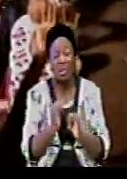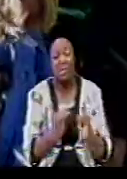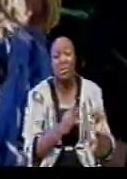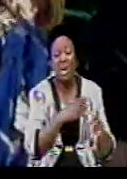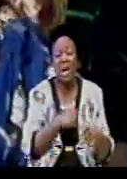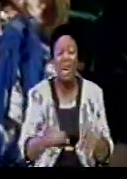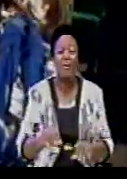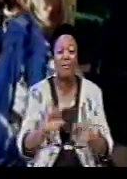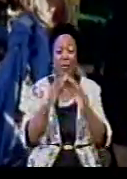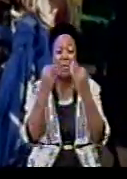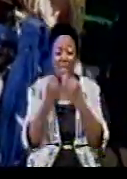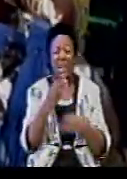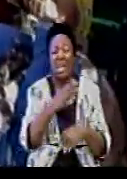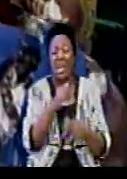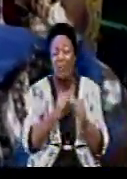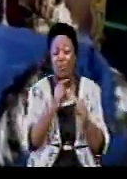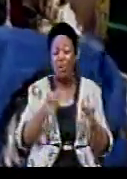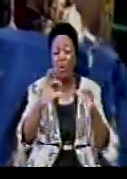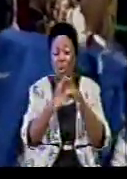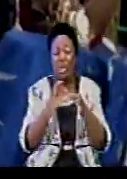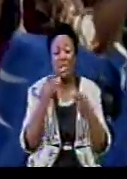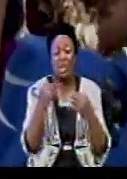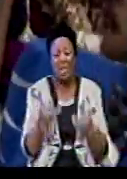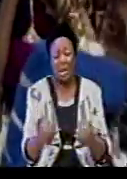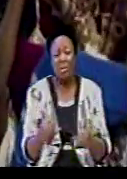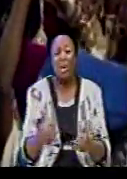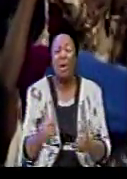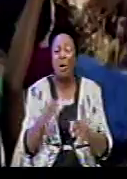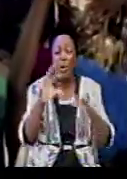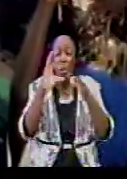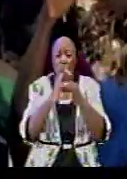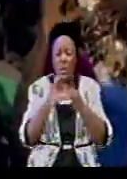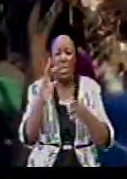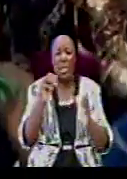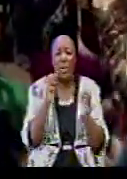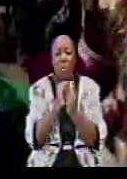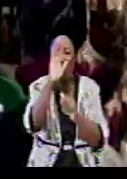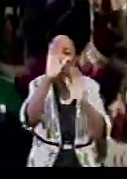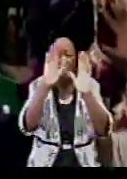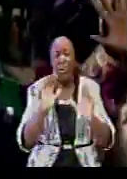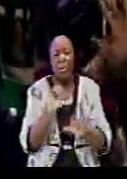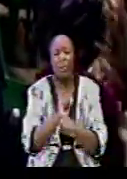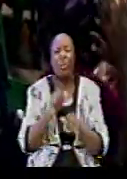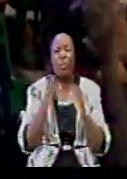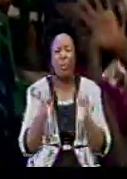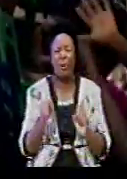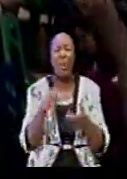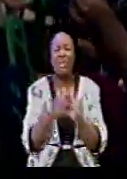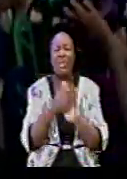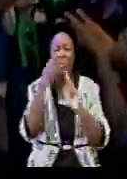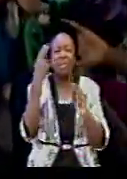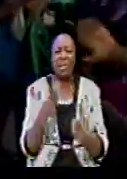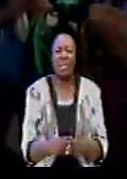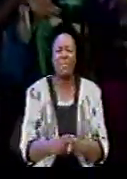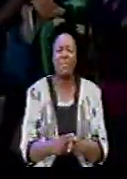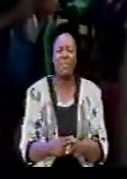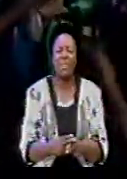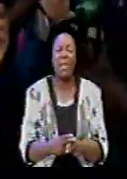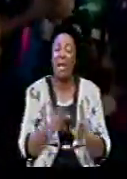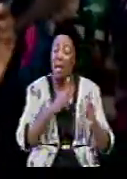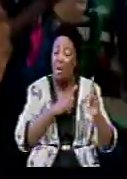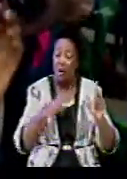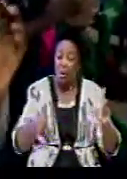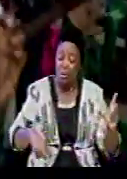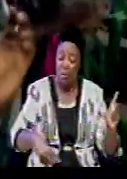The miracle is there right now. The healing is there right now. The power is there right now. A